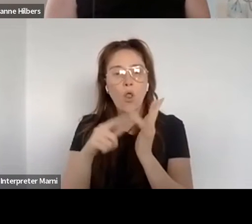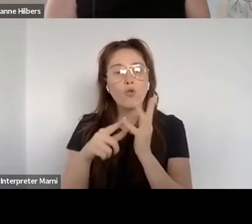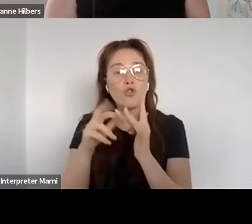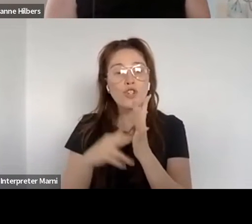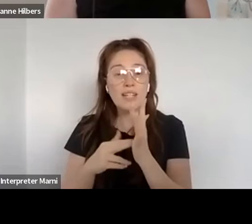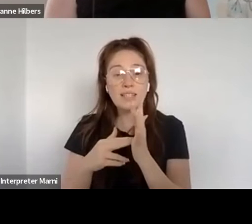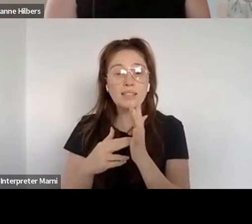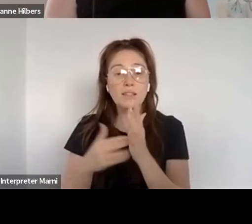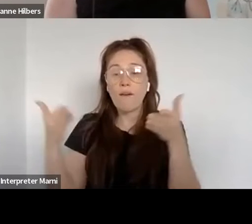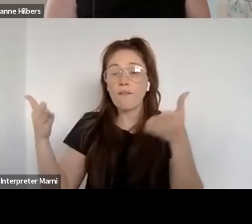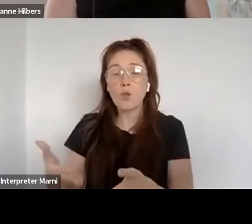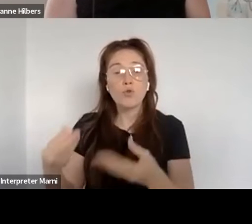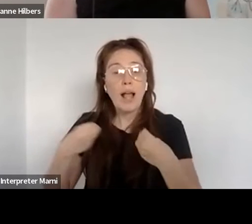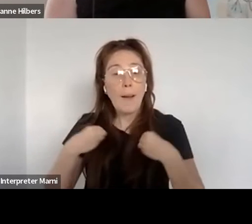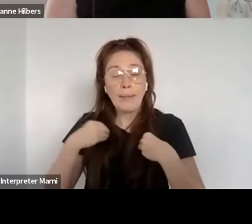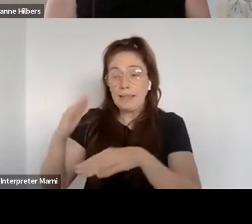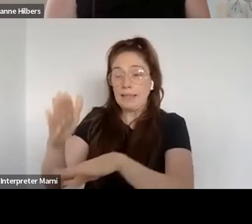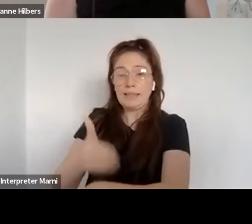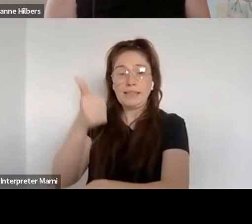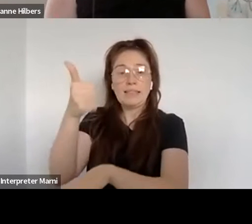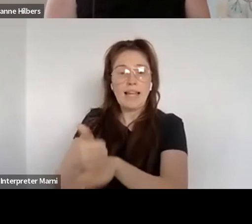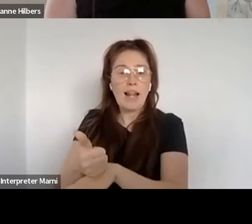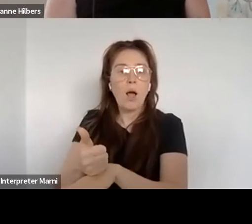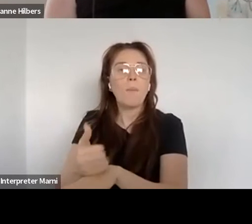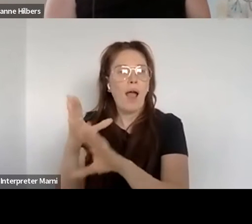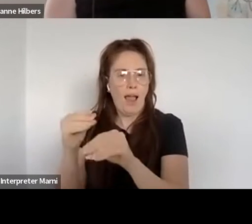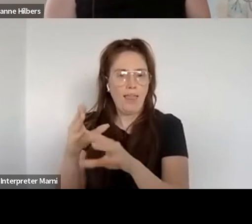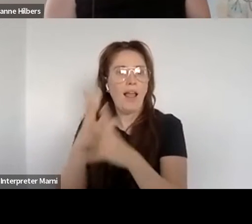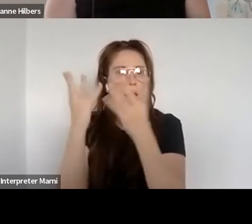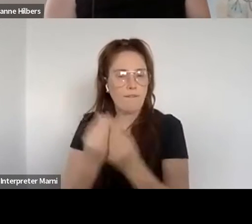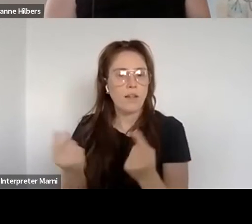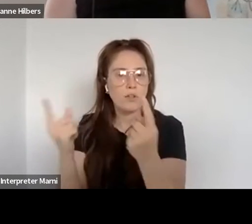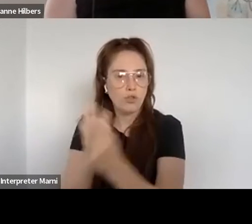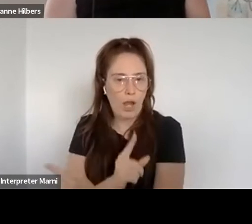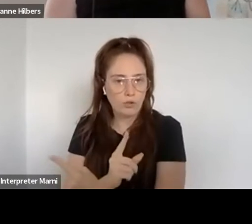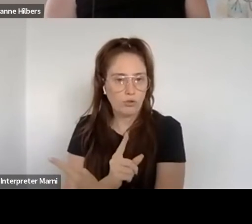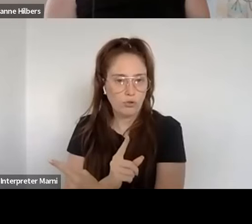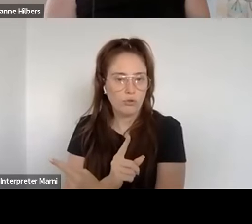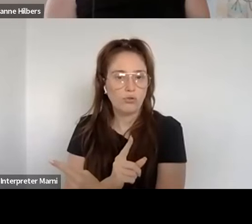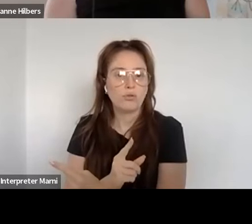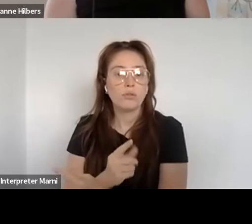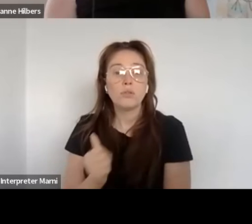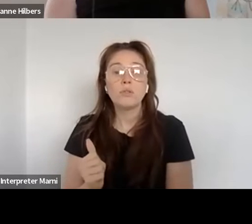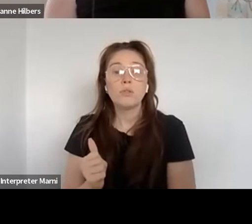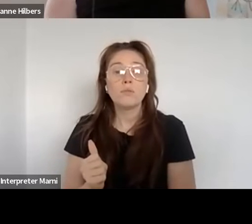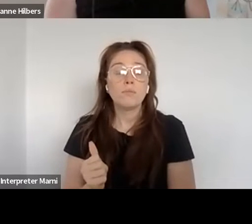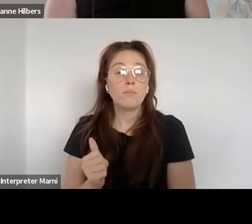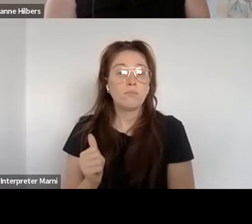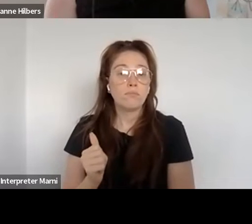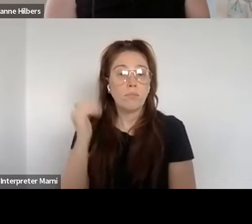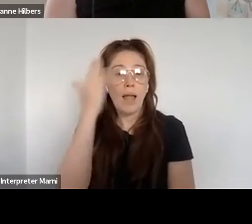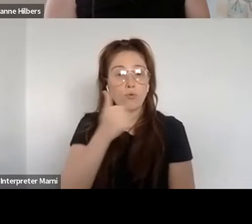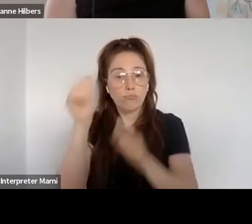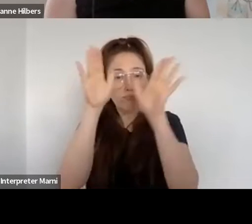over the place. And it's become a massive industry. But Indigenous people, like the people where I live on